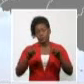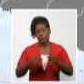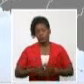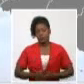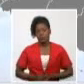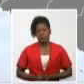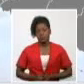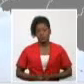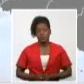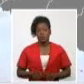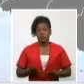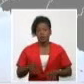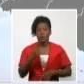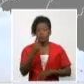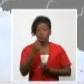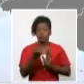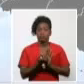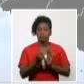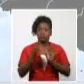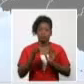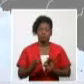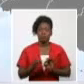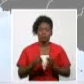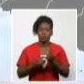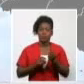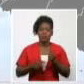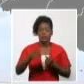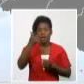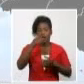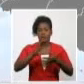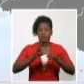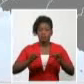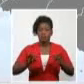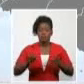yesterday it was Havana with 13 cases.